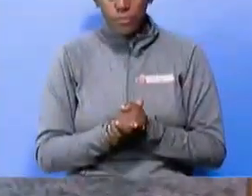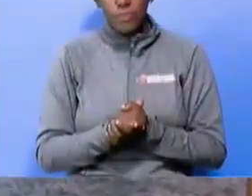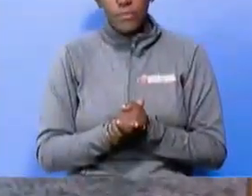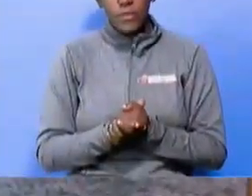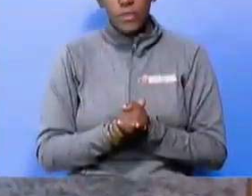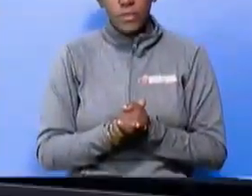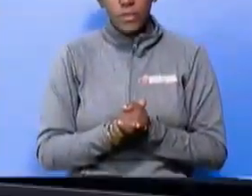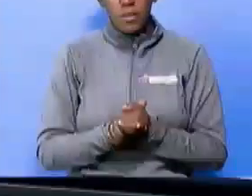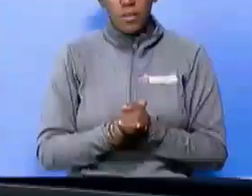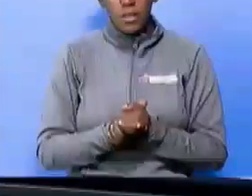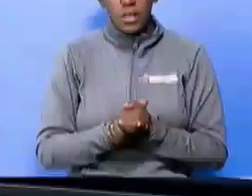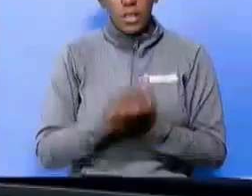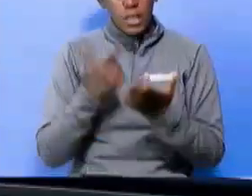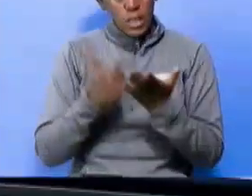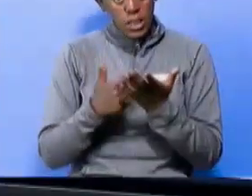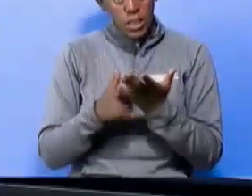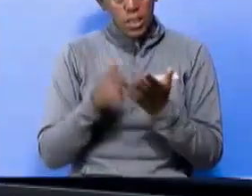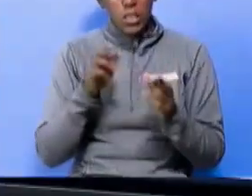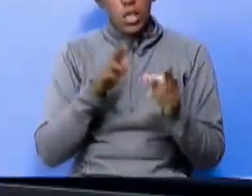This is regular verb.